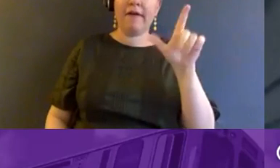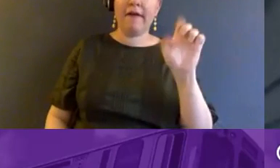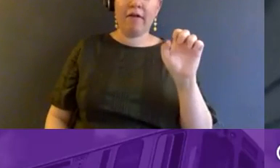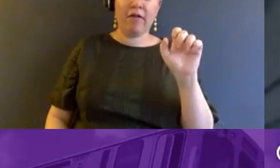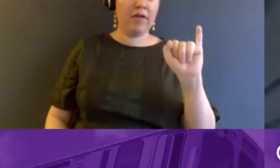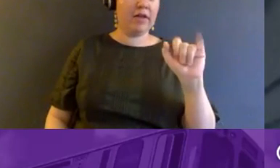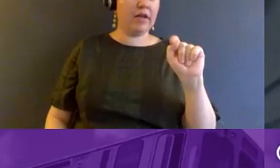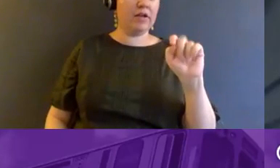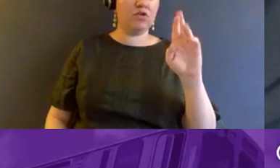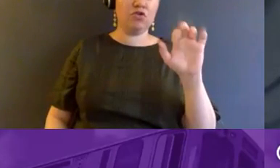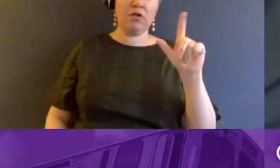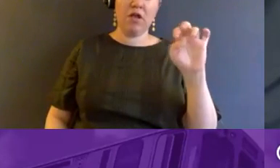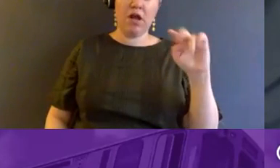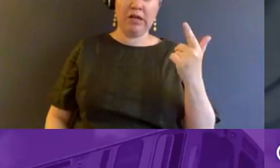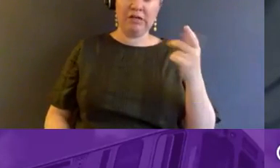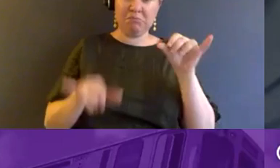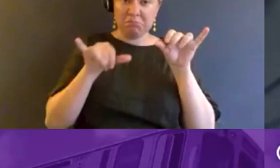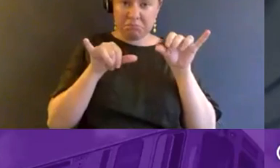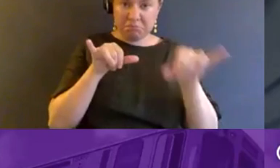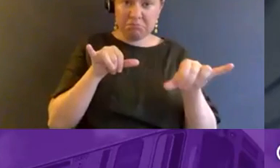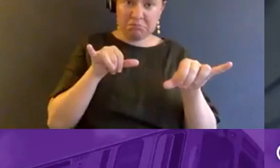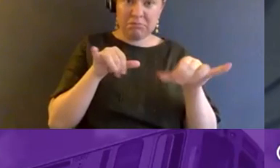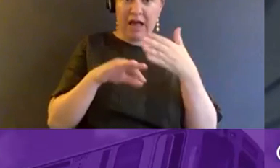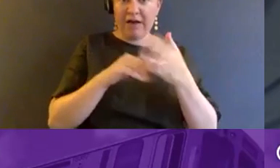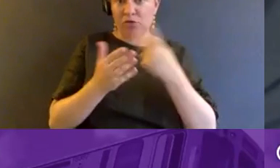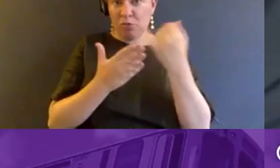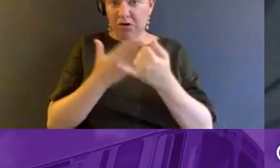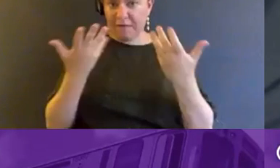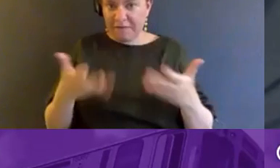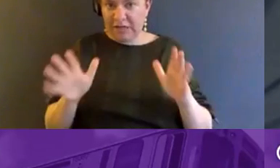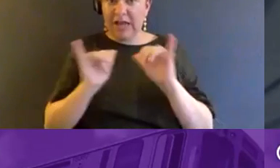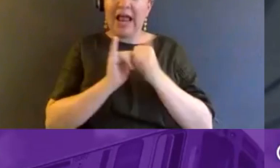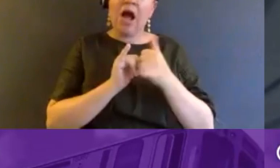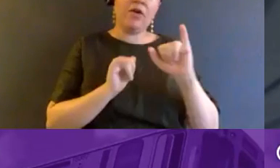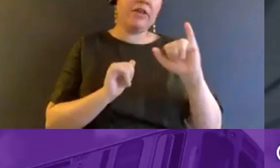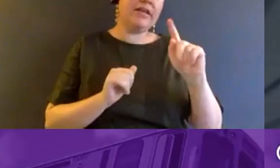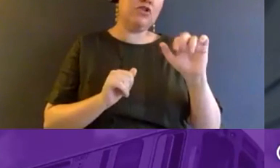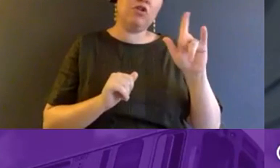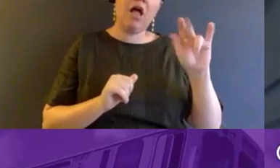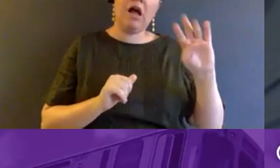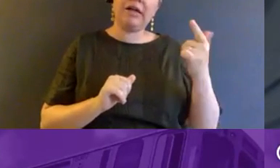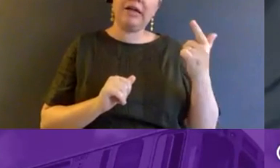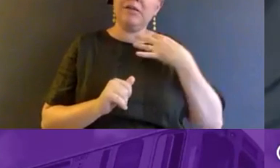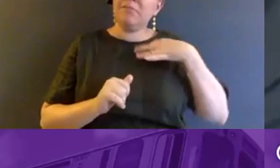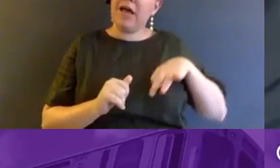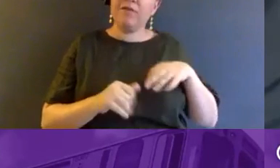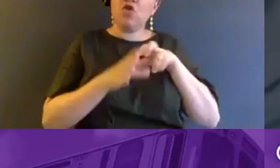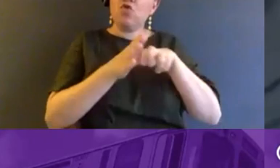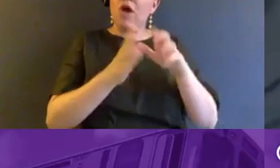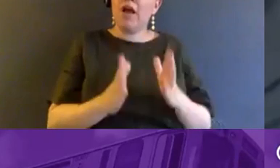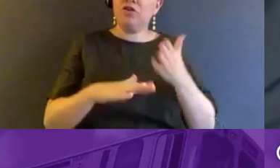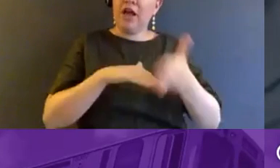permanent after the project is done? And how do these interlockings benefit riders after the project